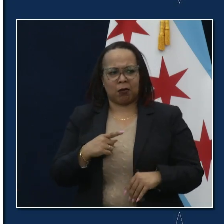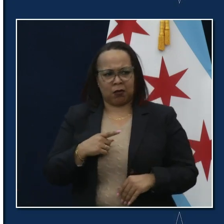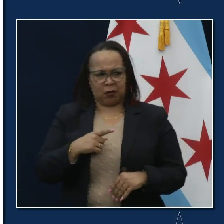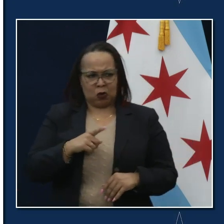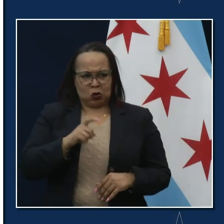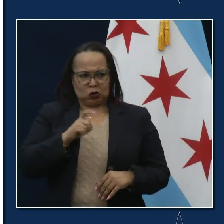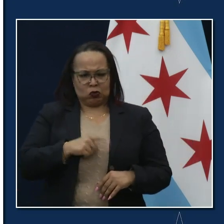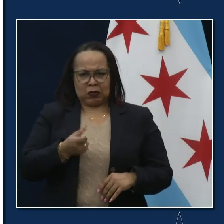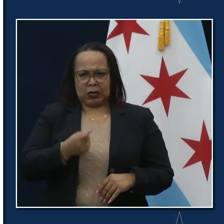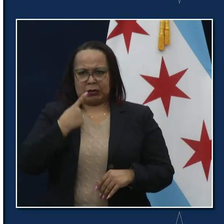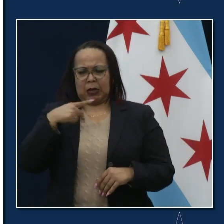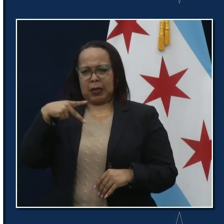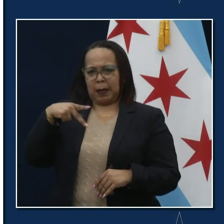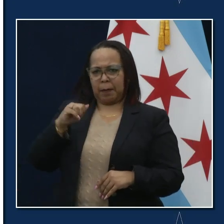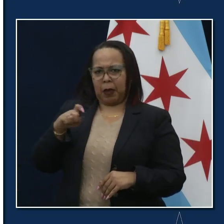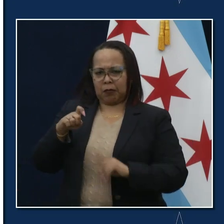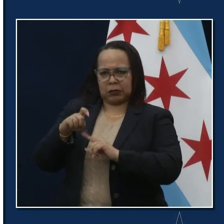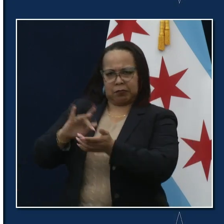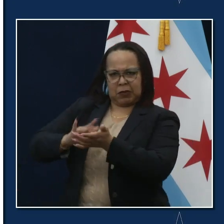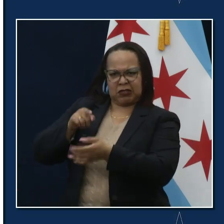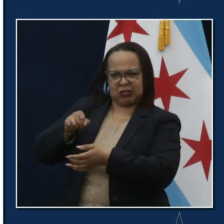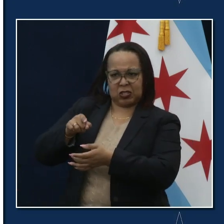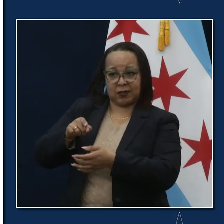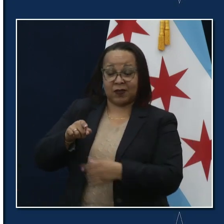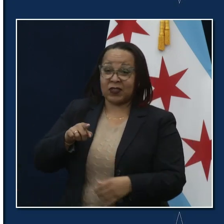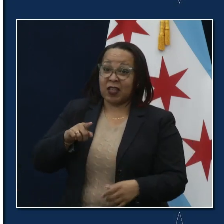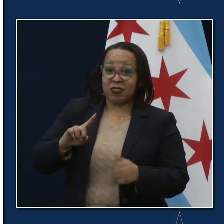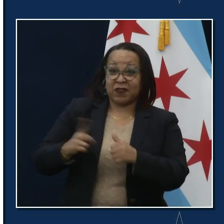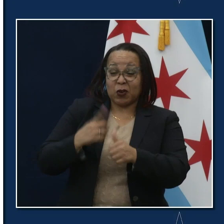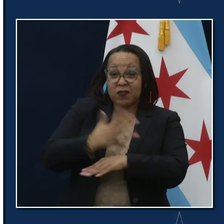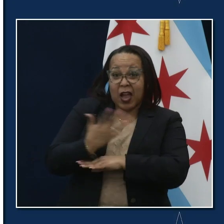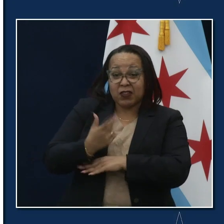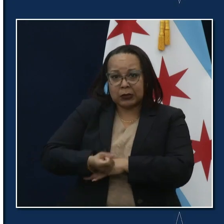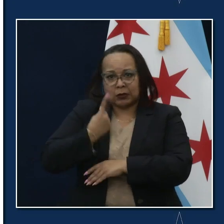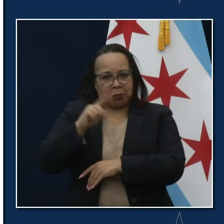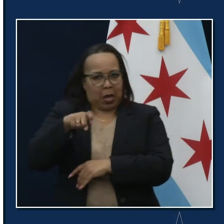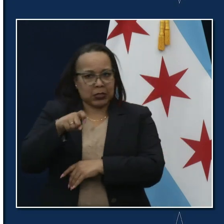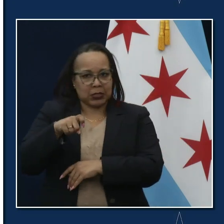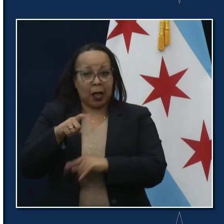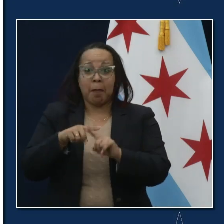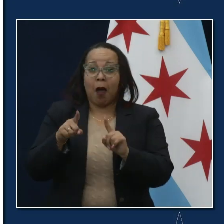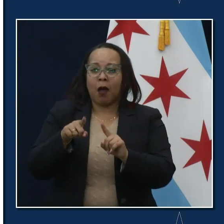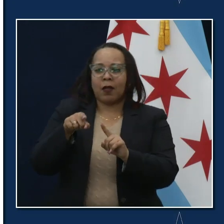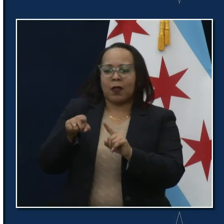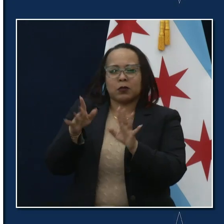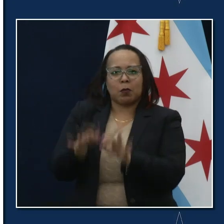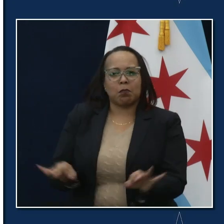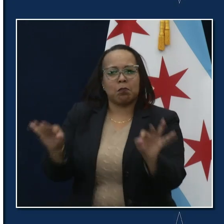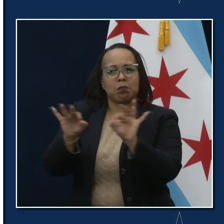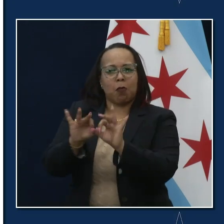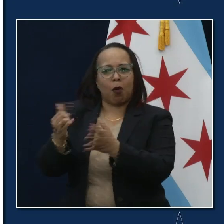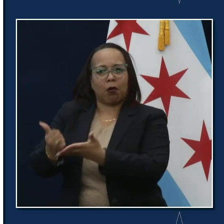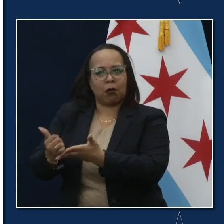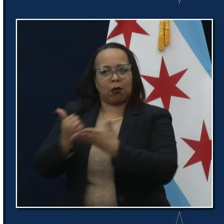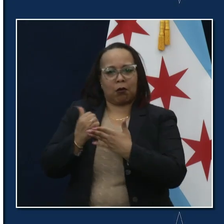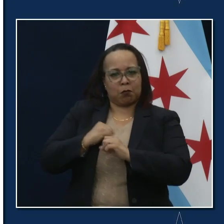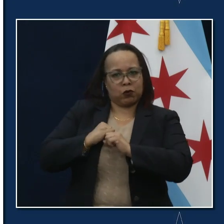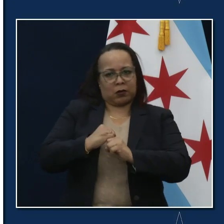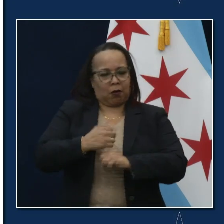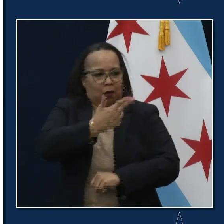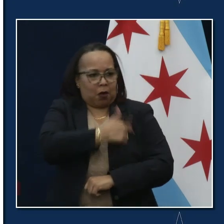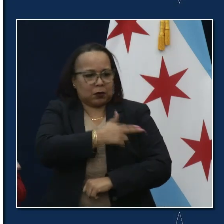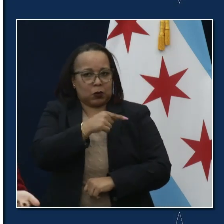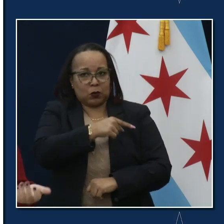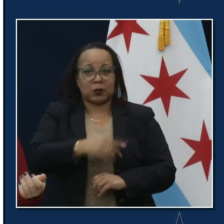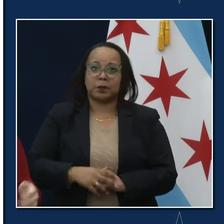should take Paxlovid, because you've got to take it in the first 5 days of illness, but it's another important tool to protect our